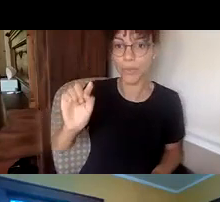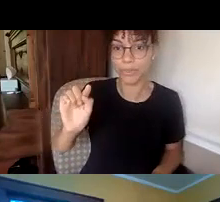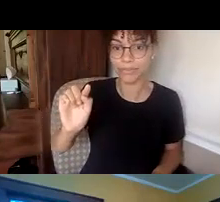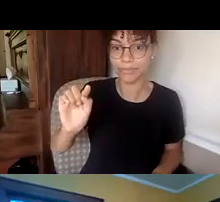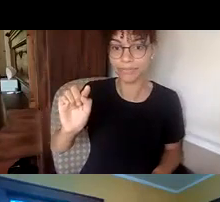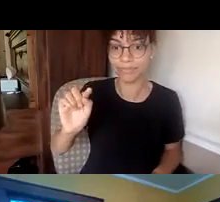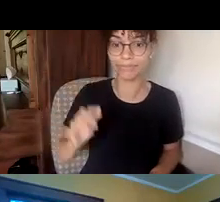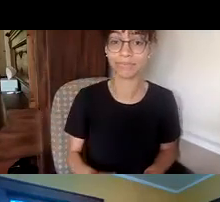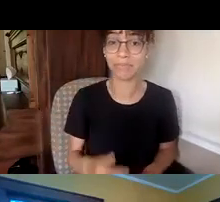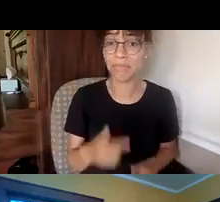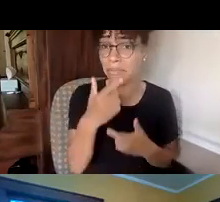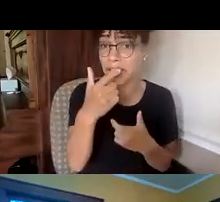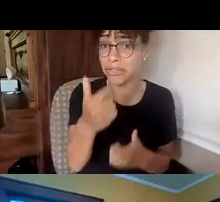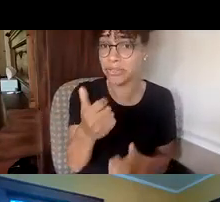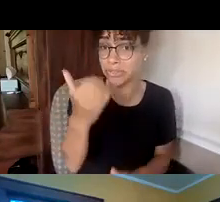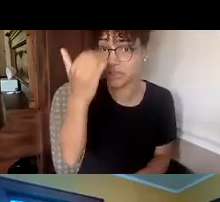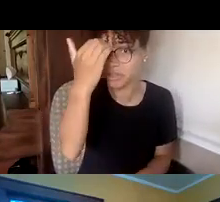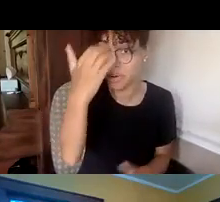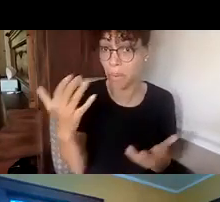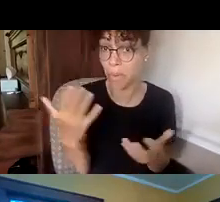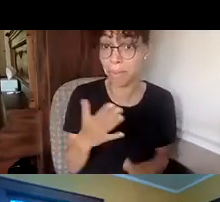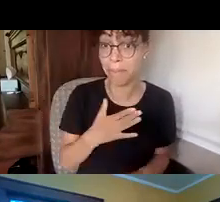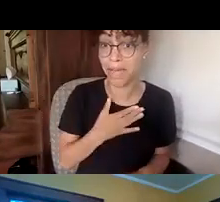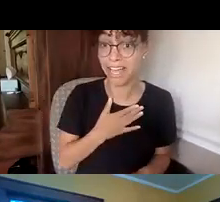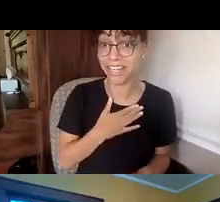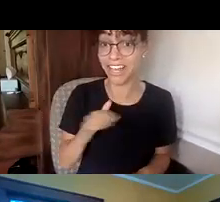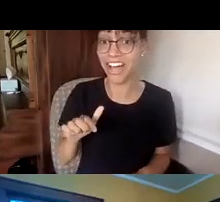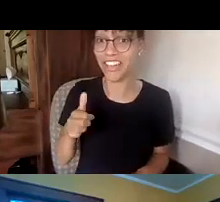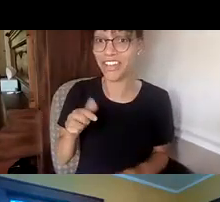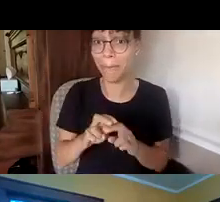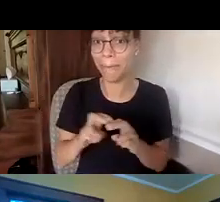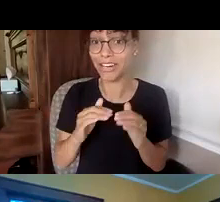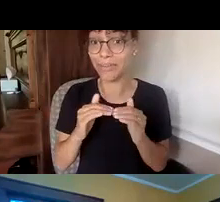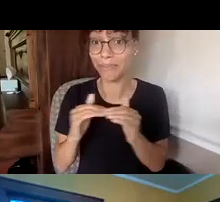I'm interested to know what my other panel mates would think as well with that.